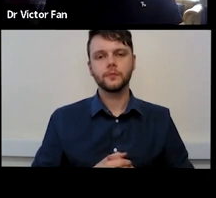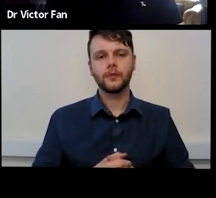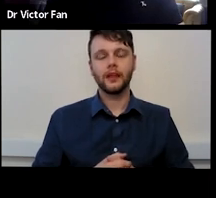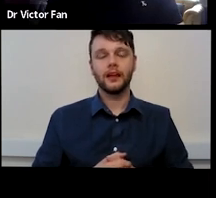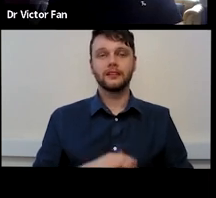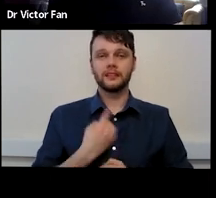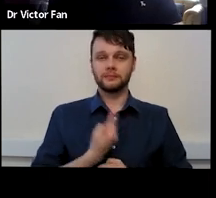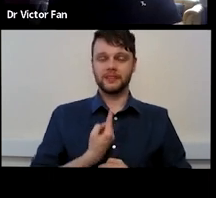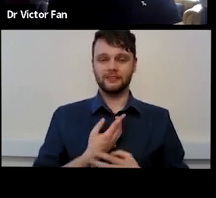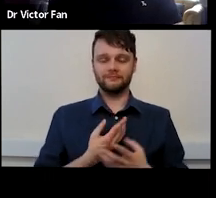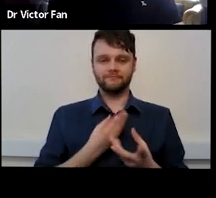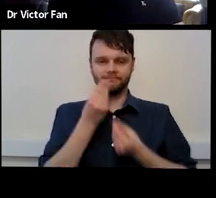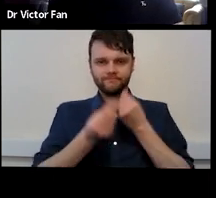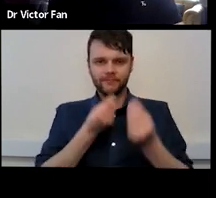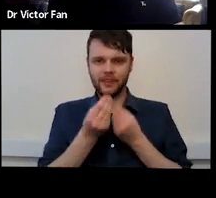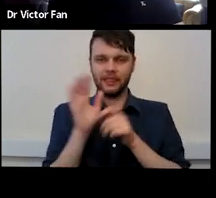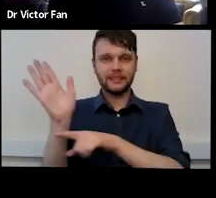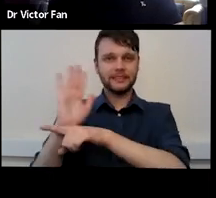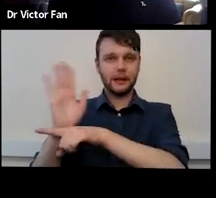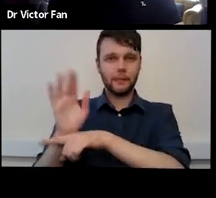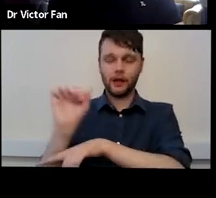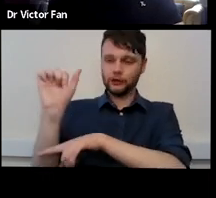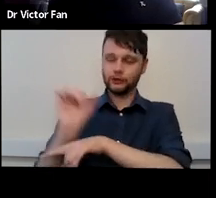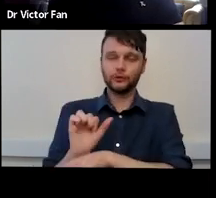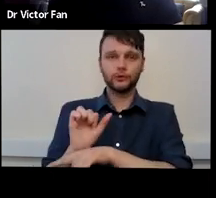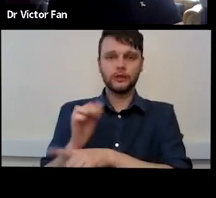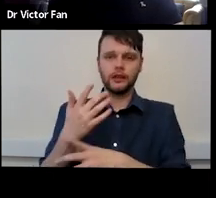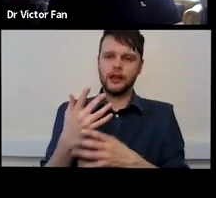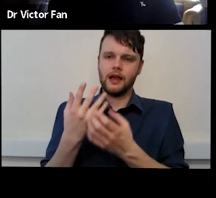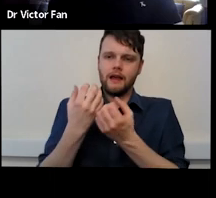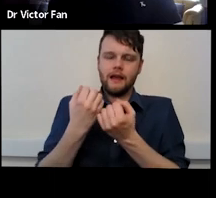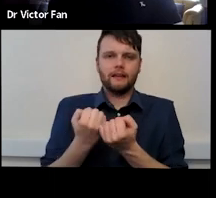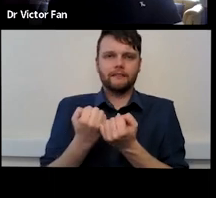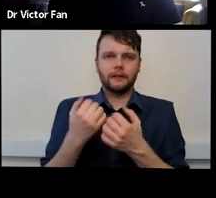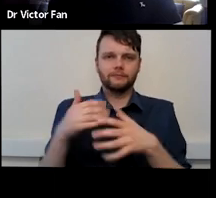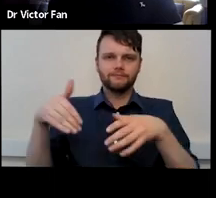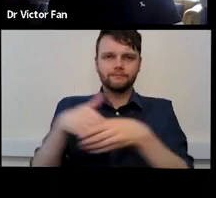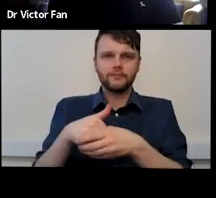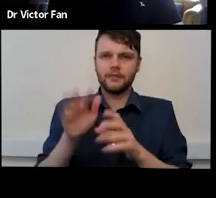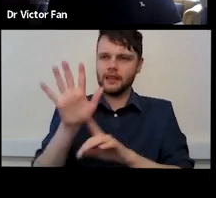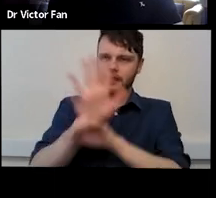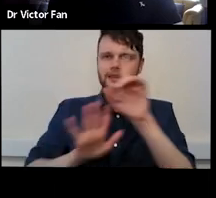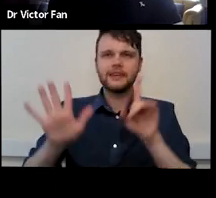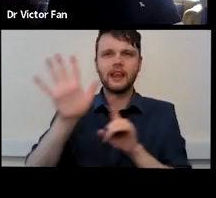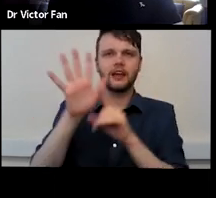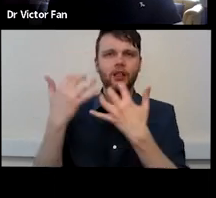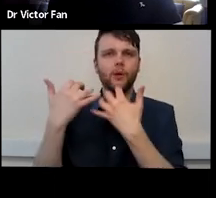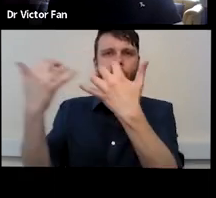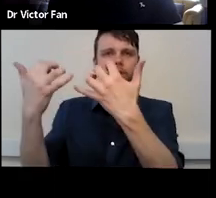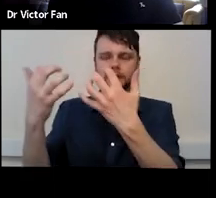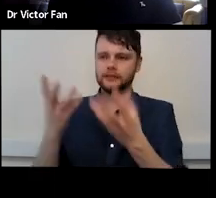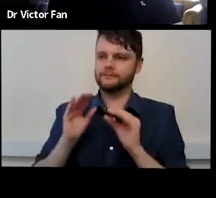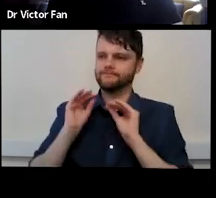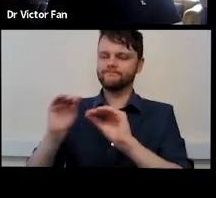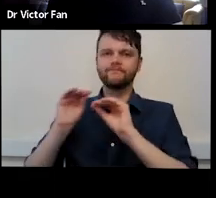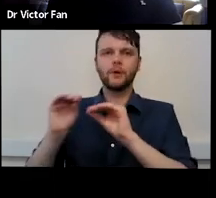argues that the cinema should perform the function of inculcating its national audience with moral values.